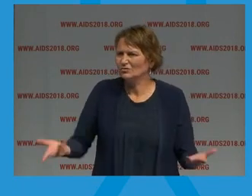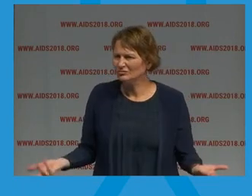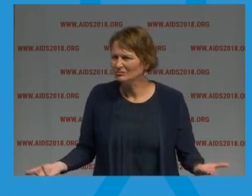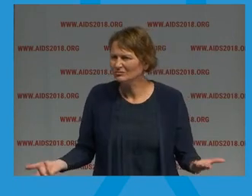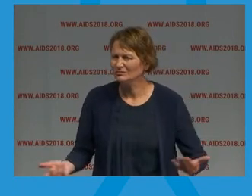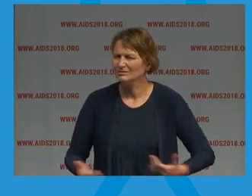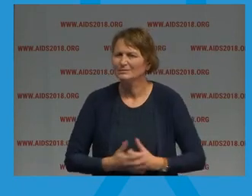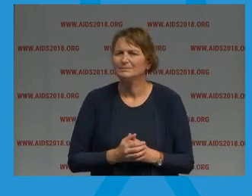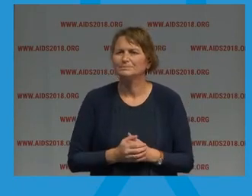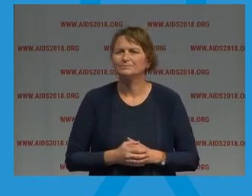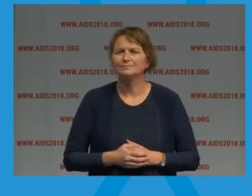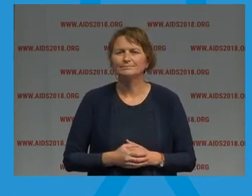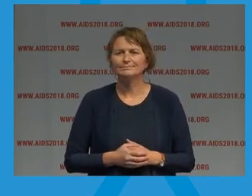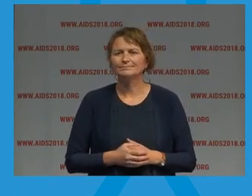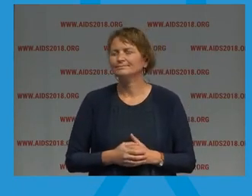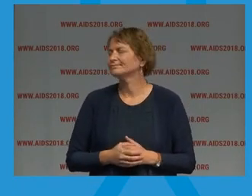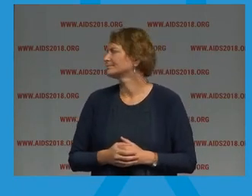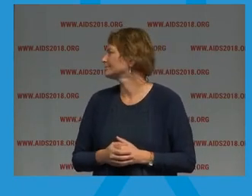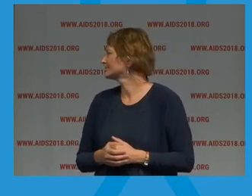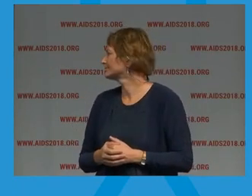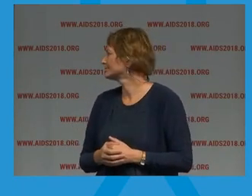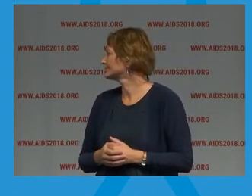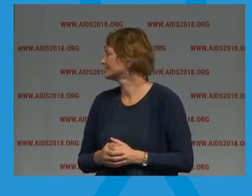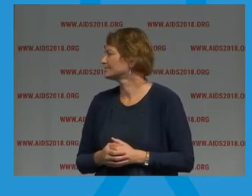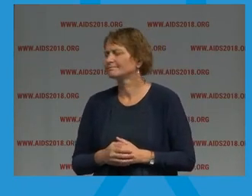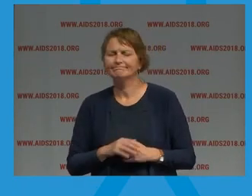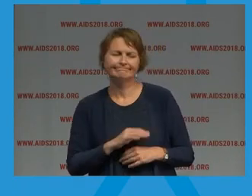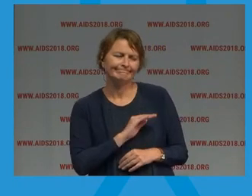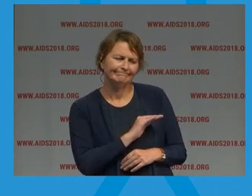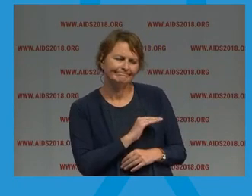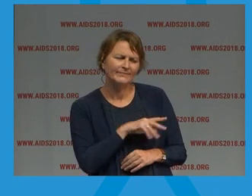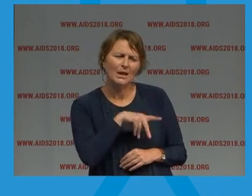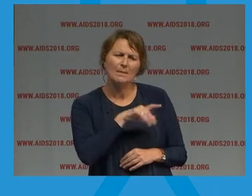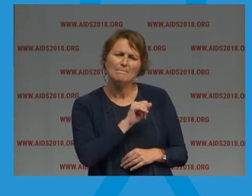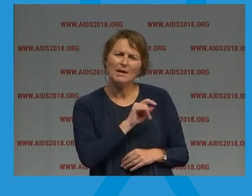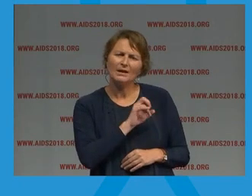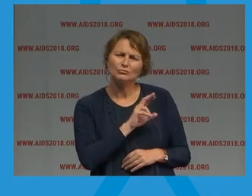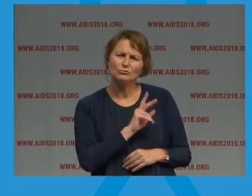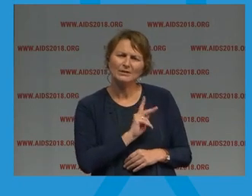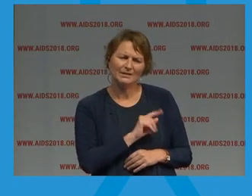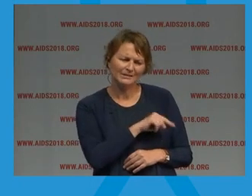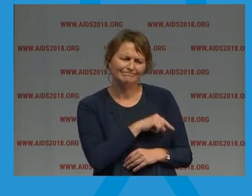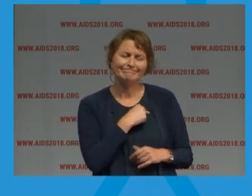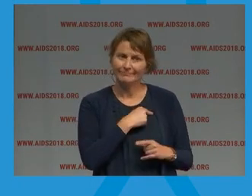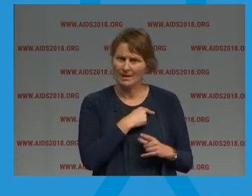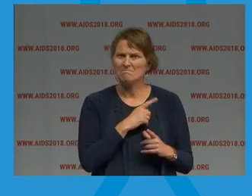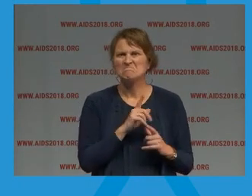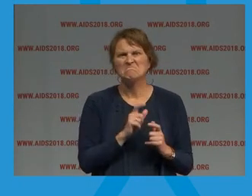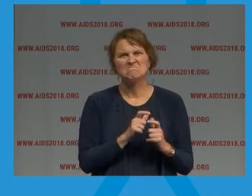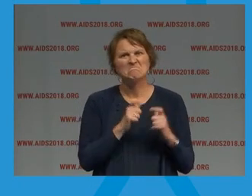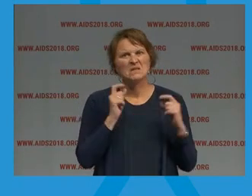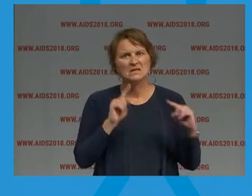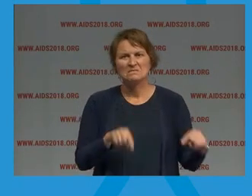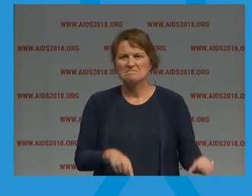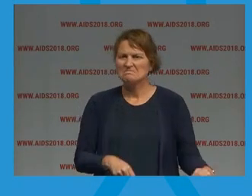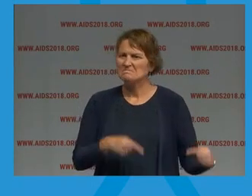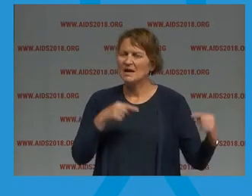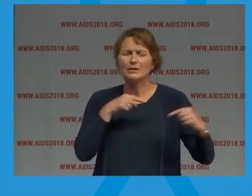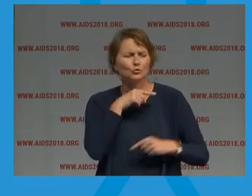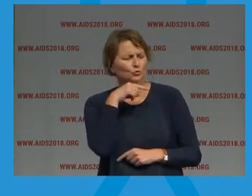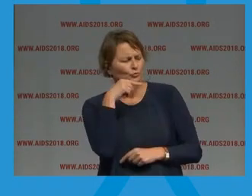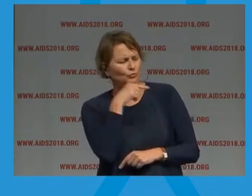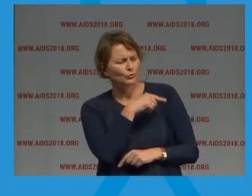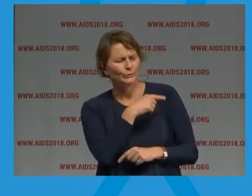you were... Yes, indeed. I think it's a huge challenge. You were also